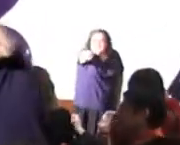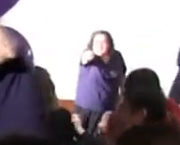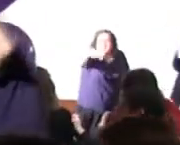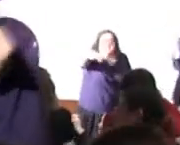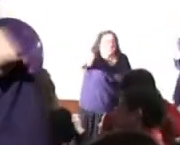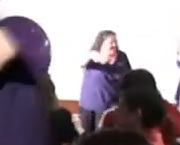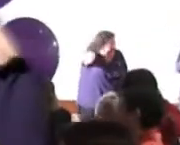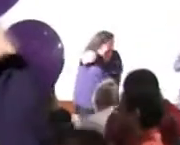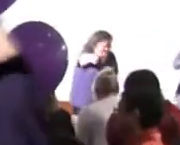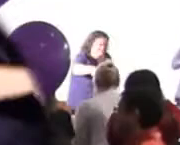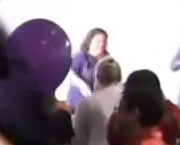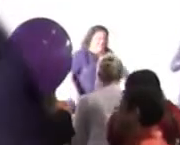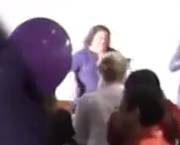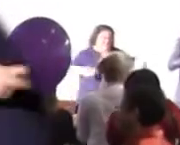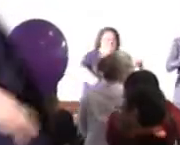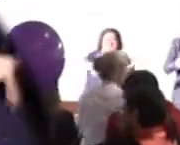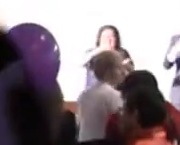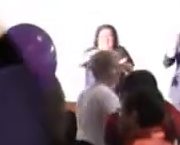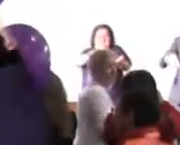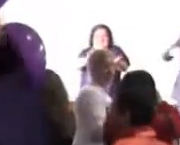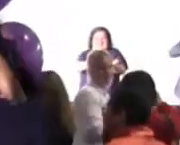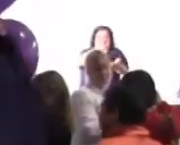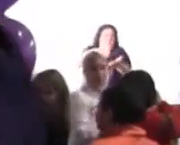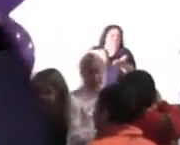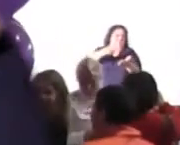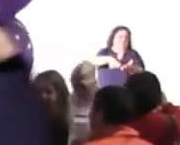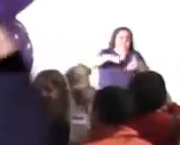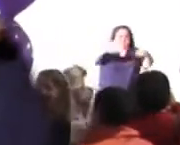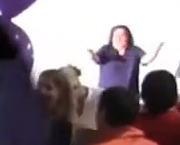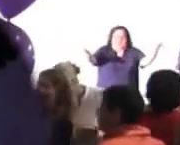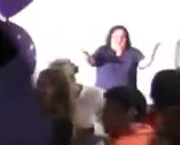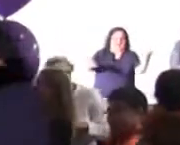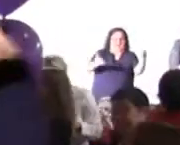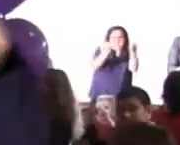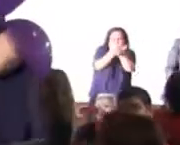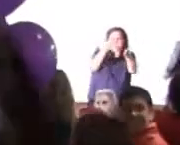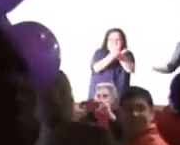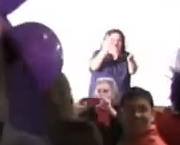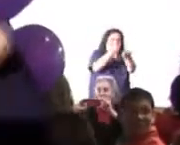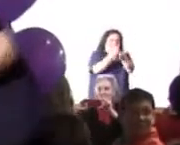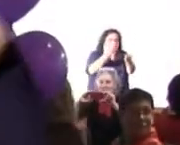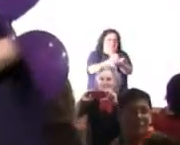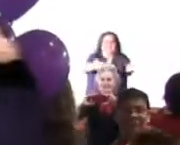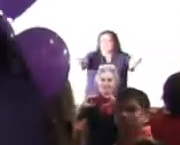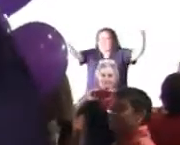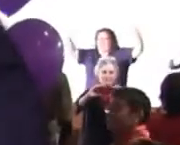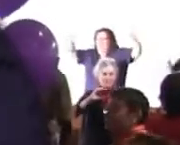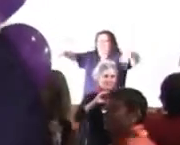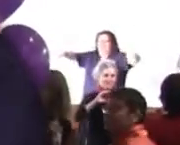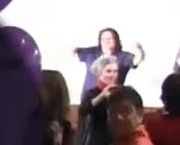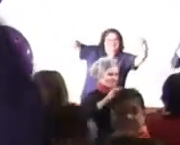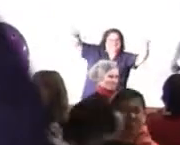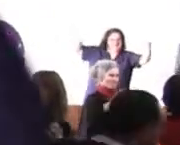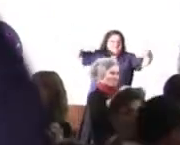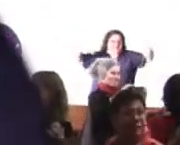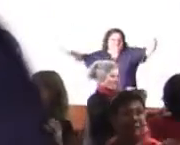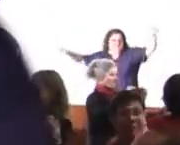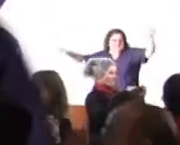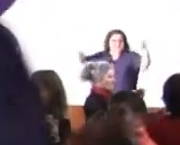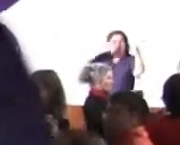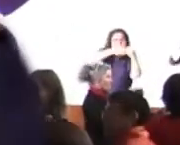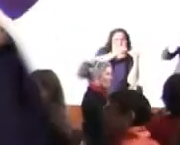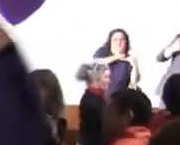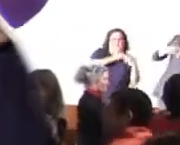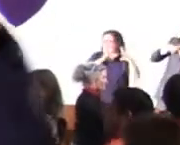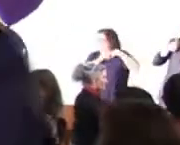Let's dance for the weekend, what the night is all about. Let's dance. Grab a girlfriend, grab a boyfriend, grab it